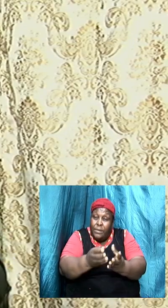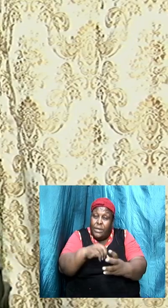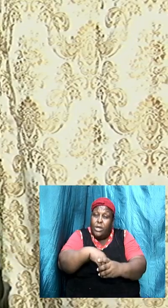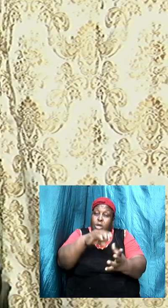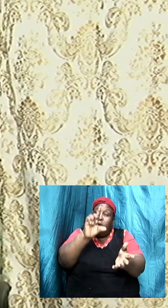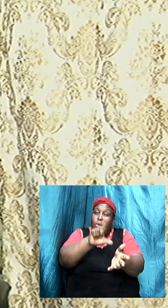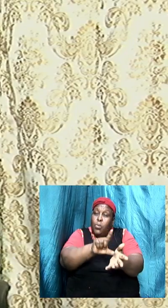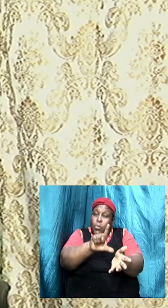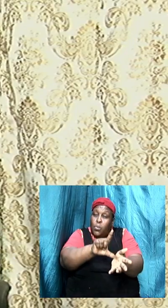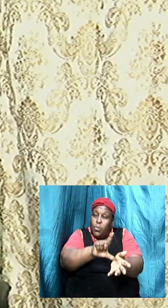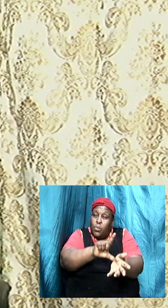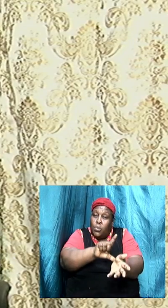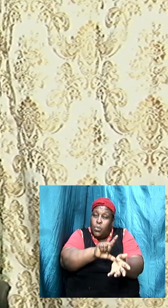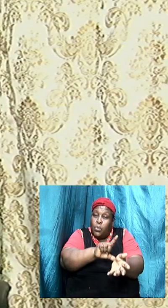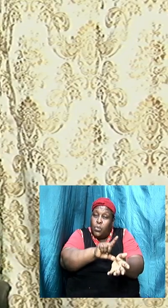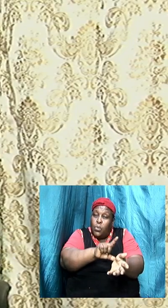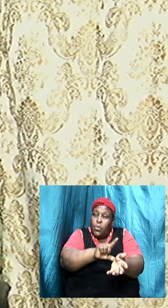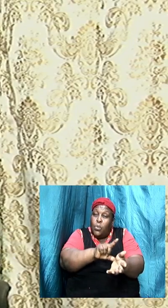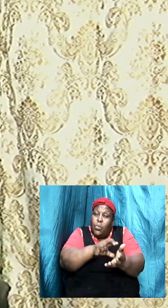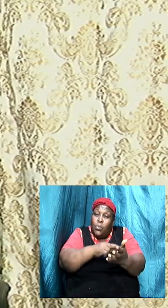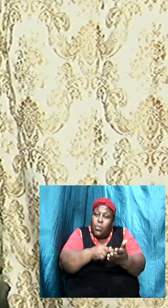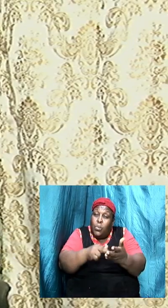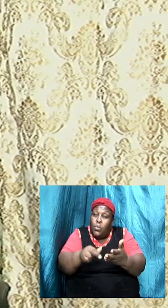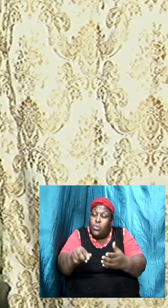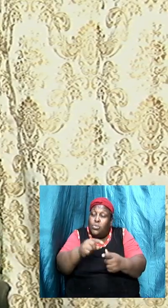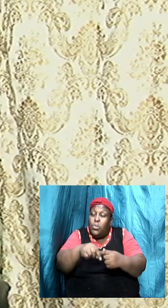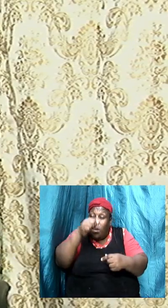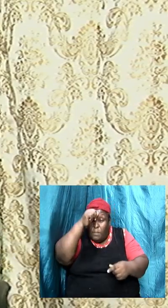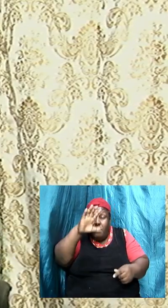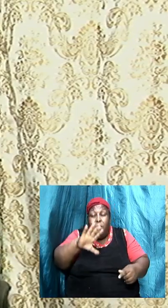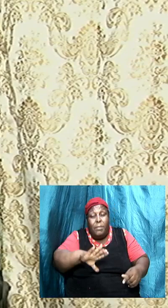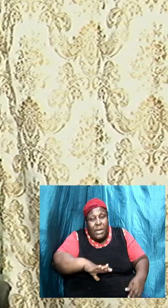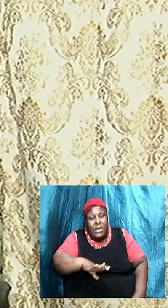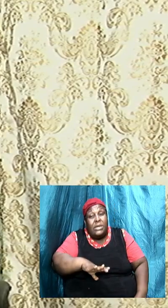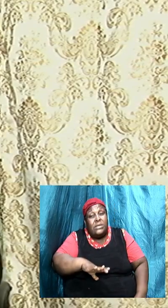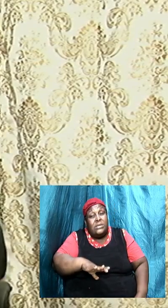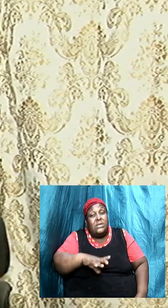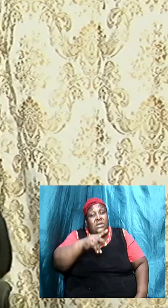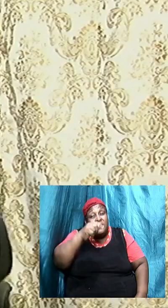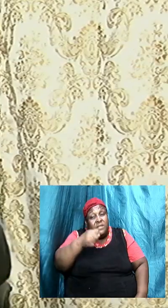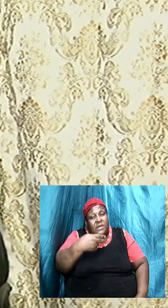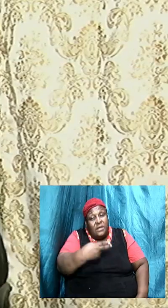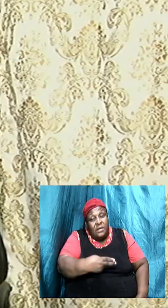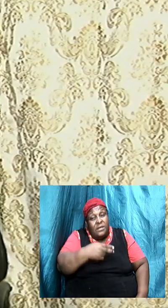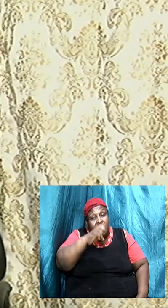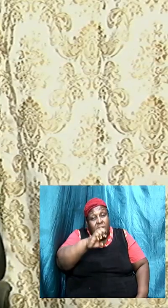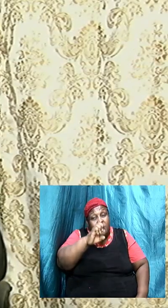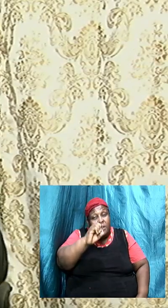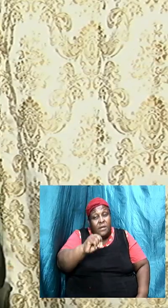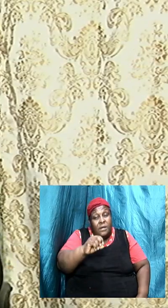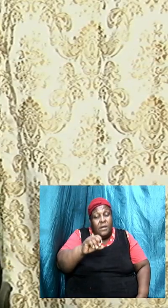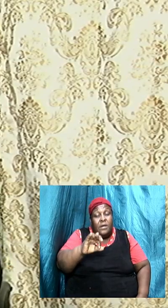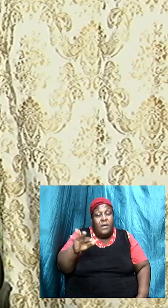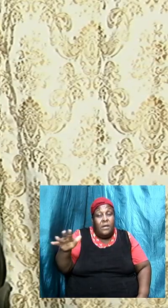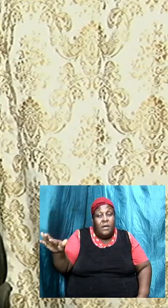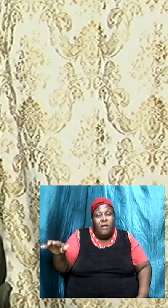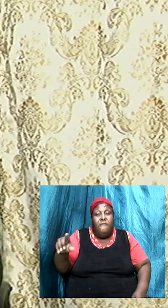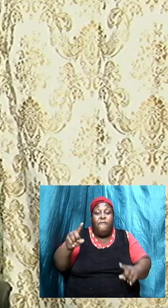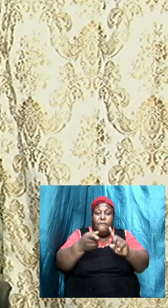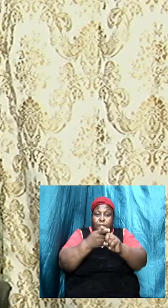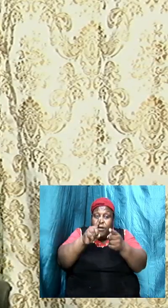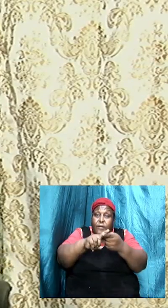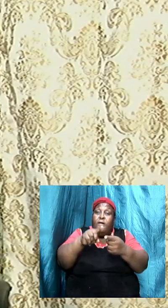Luke. Luke wrote to a man called Theophilus. Theophilus was a friend of Luke,